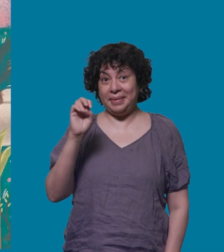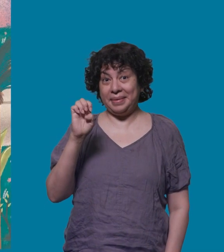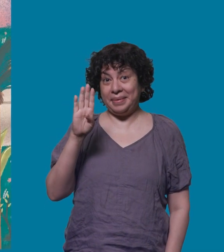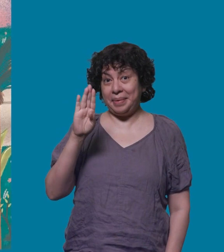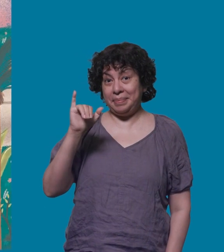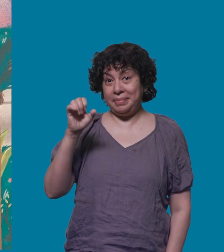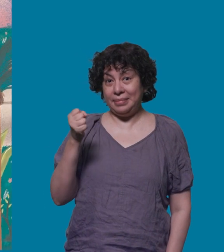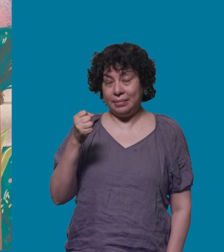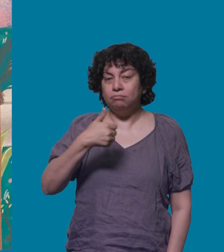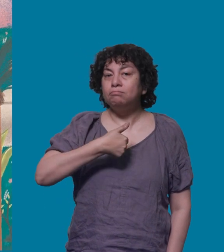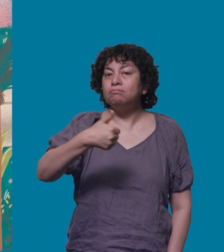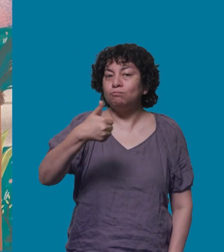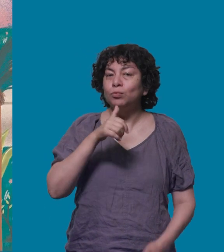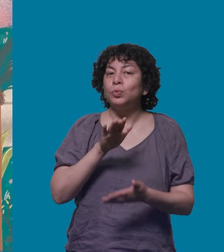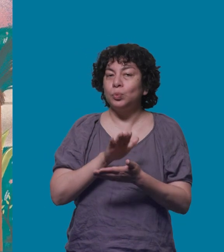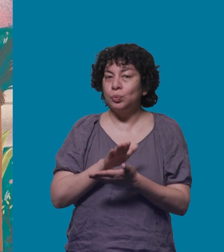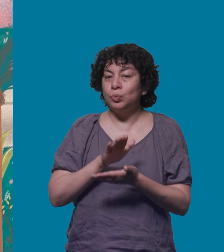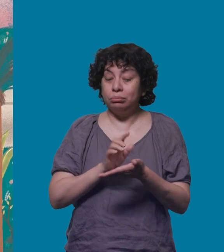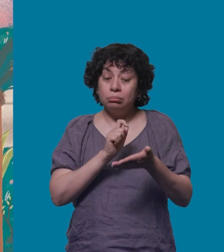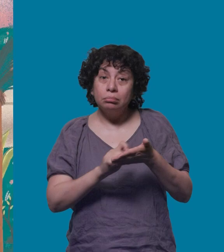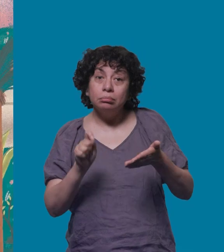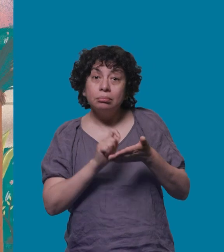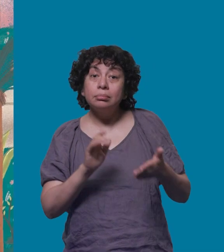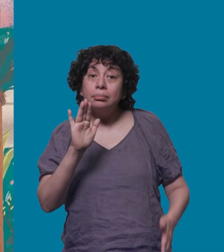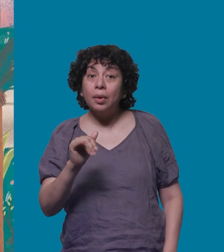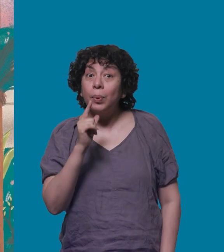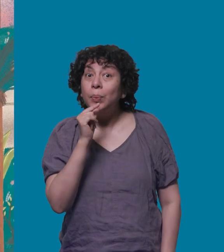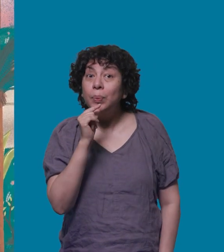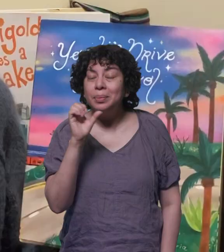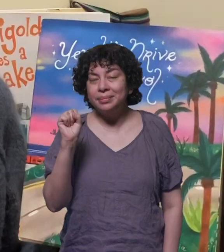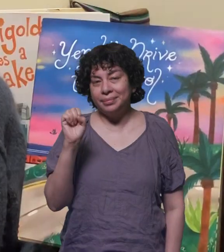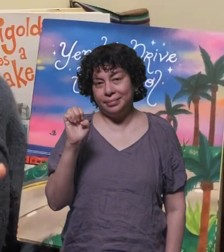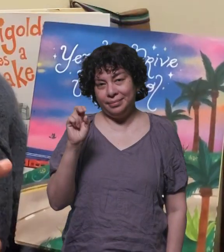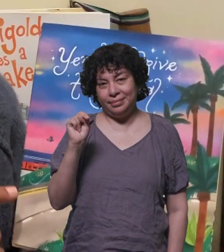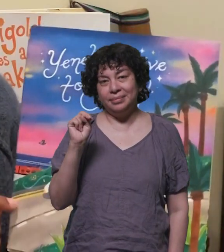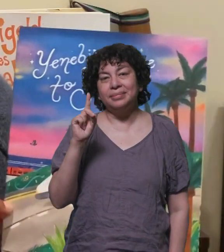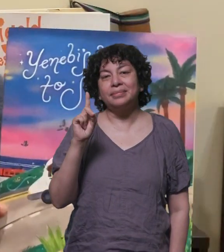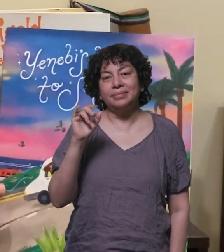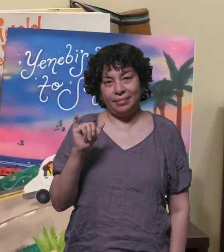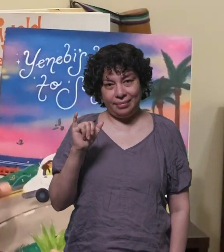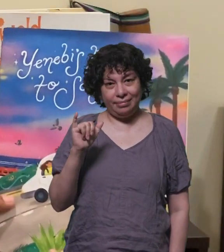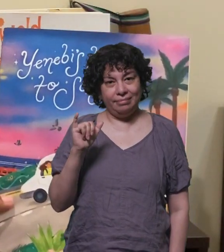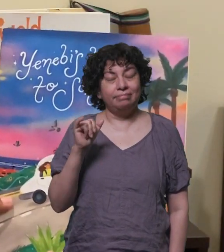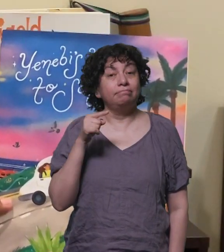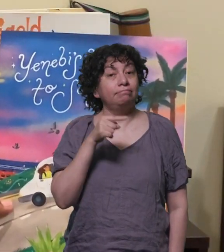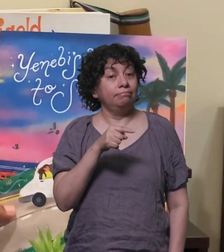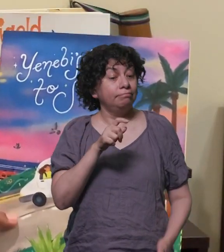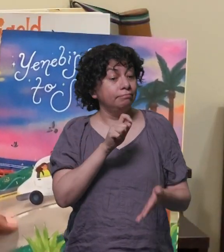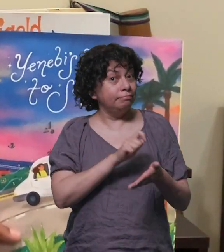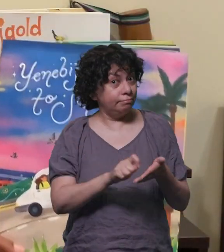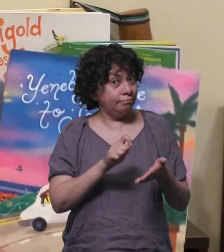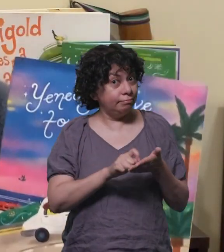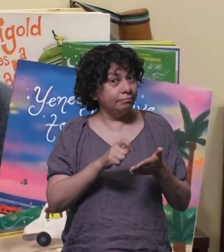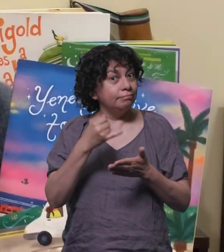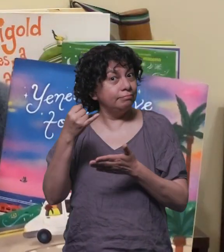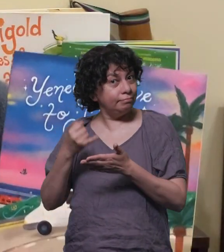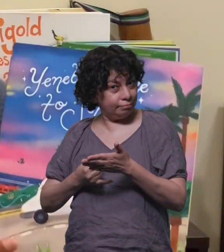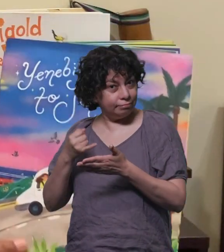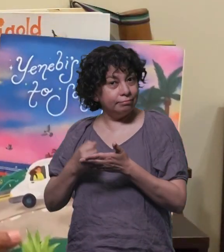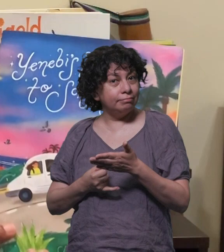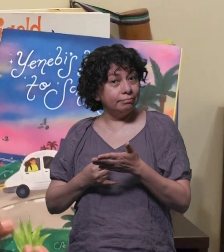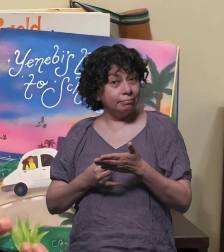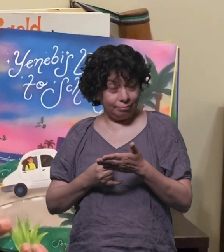to School by Cindy Santamaria. Cindy wrote the story